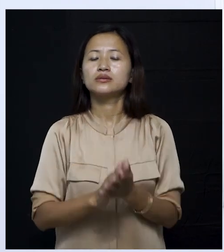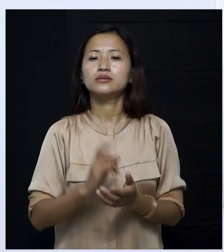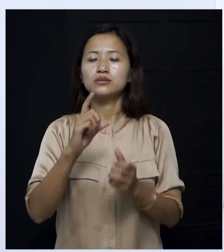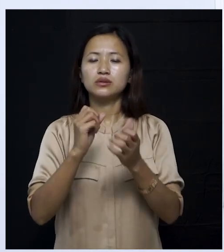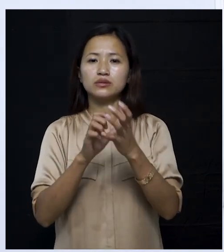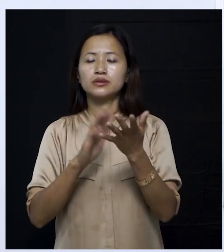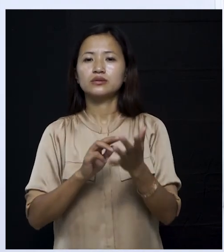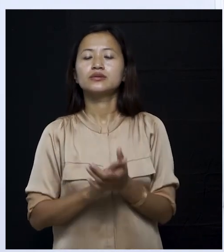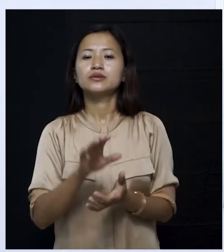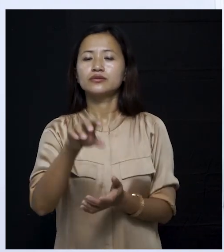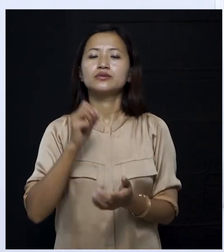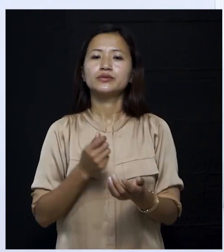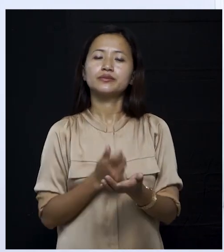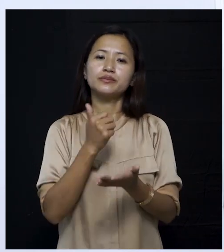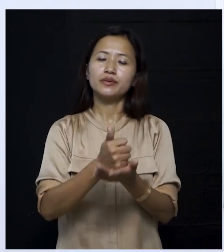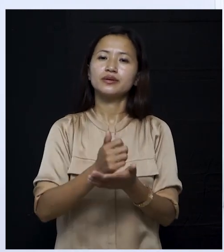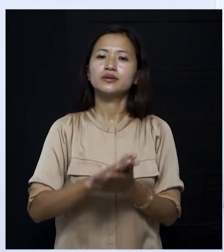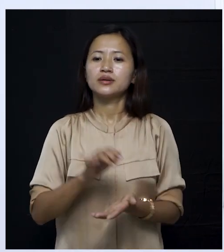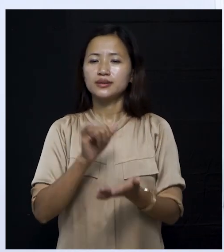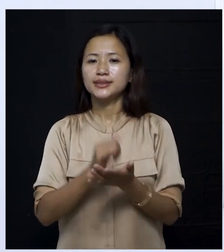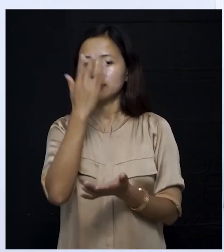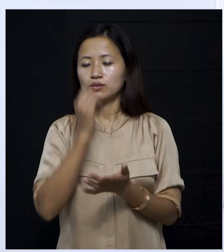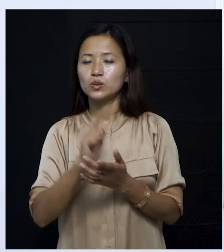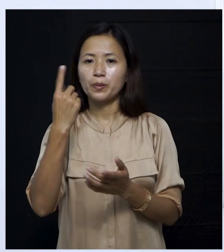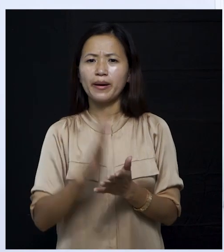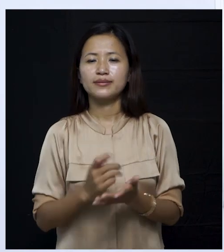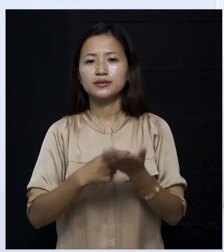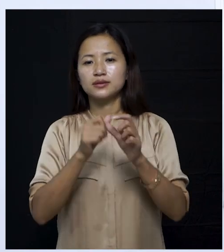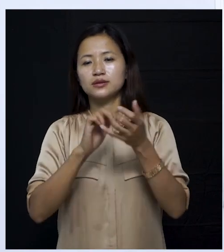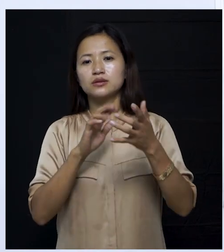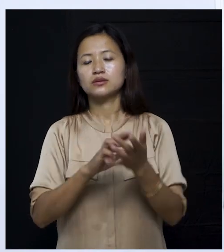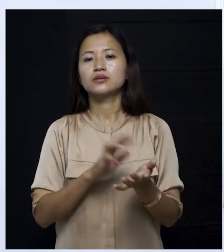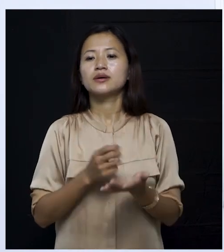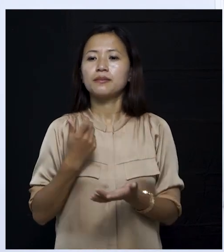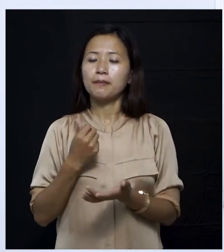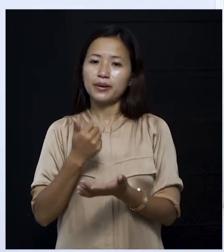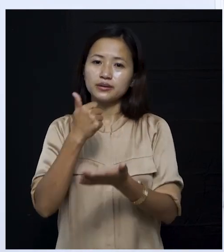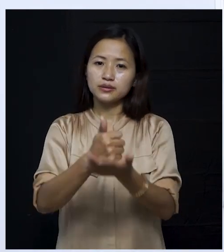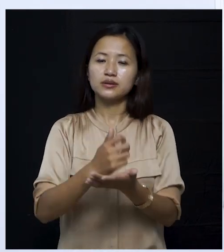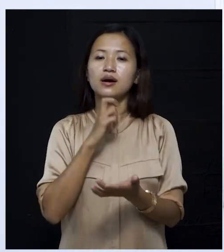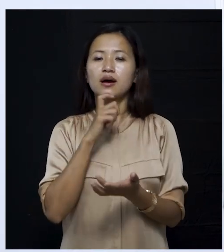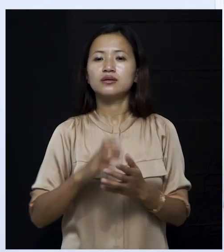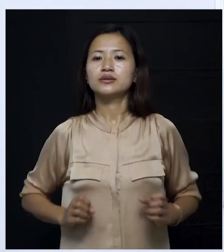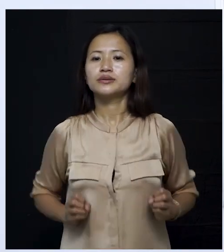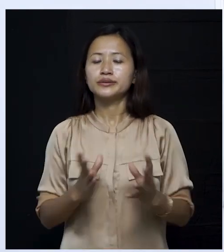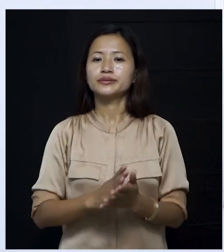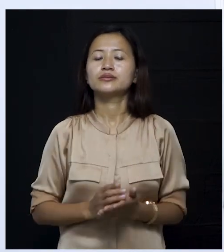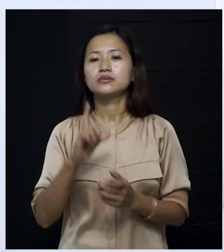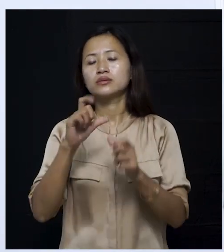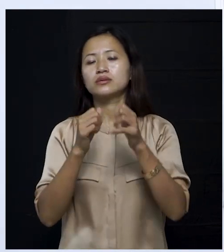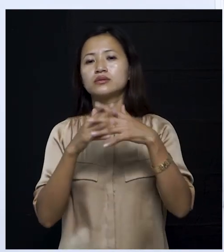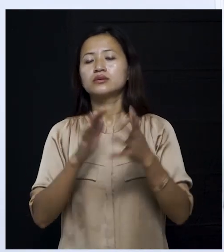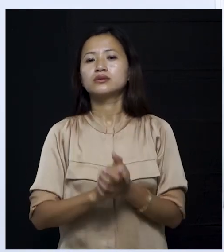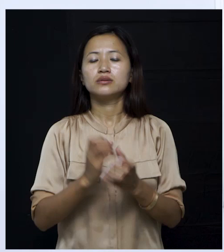the bank. Okay, so that is one main reason why the banks, they are ready to give out loan. And